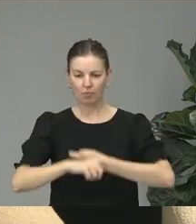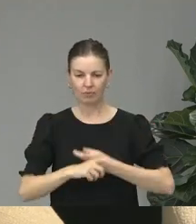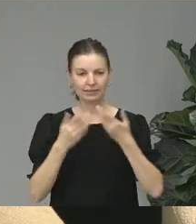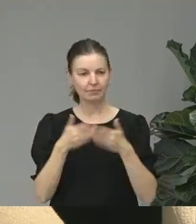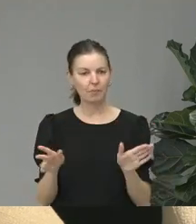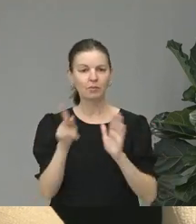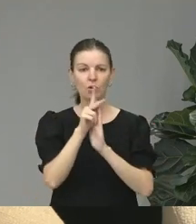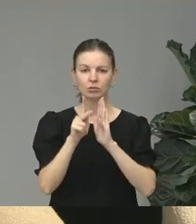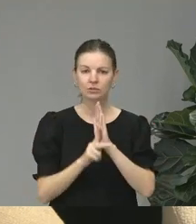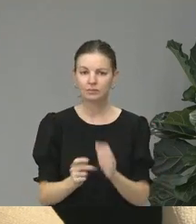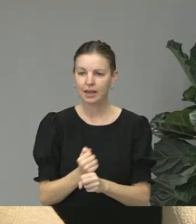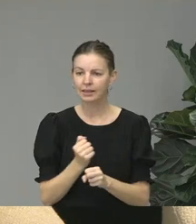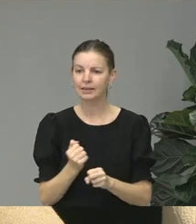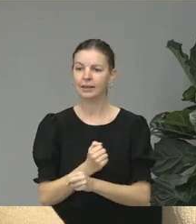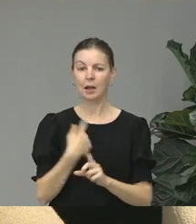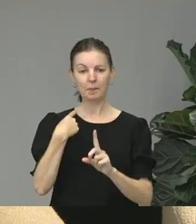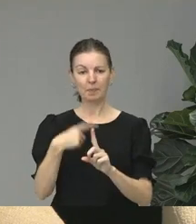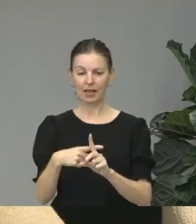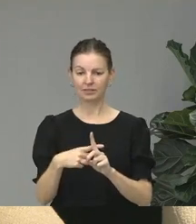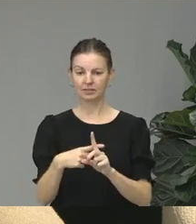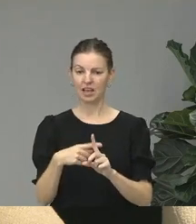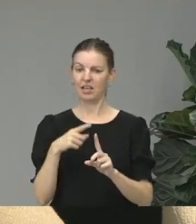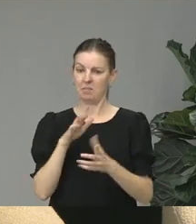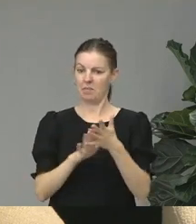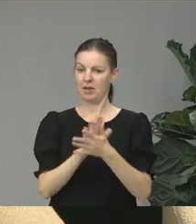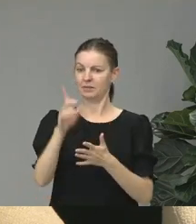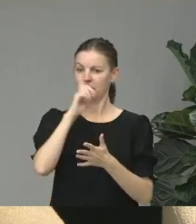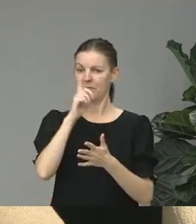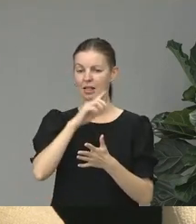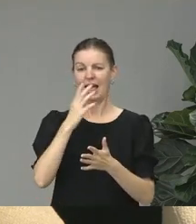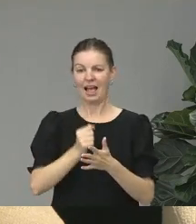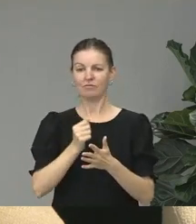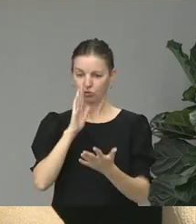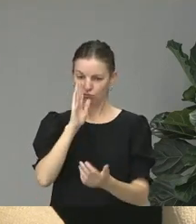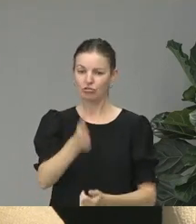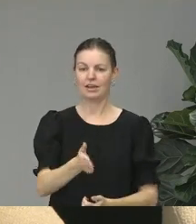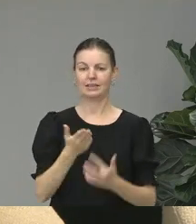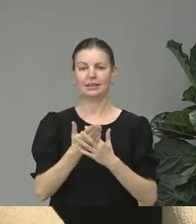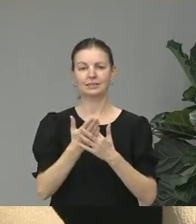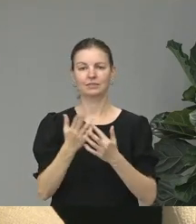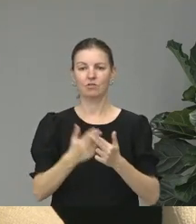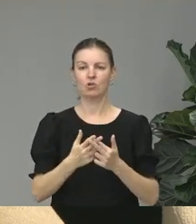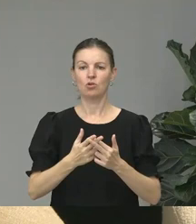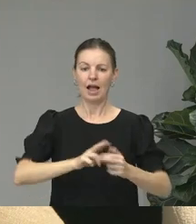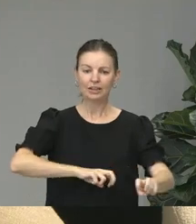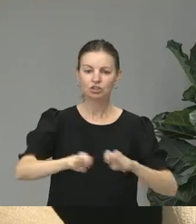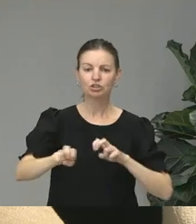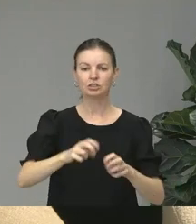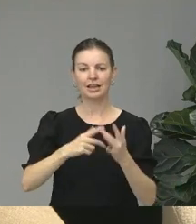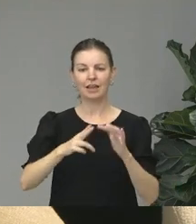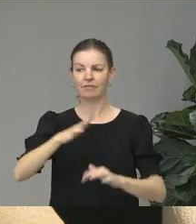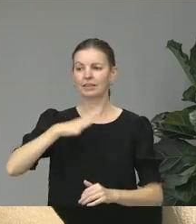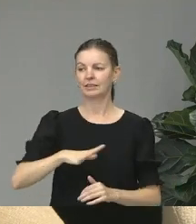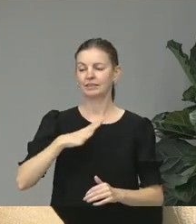and then giving people direct access to take action when they need to. And, you know, really,